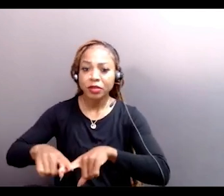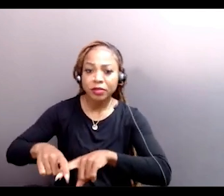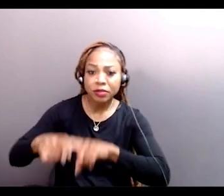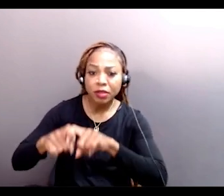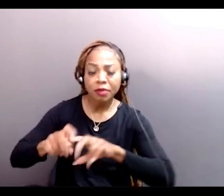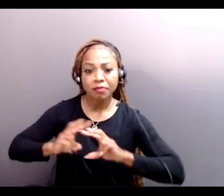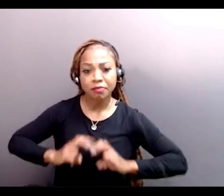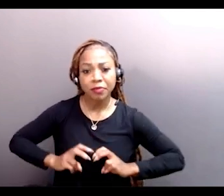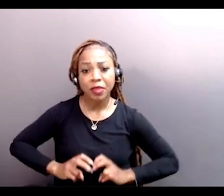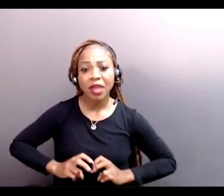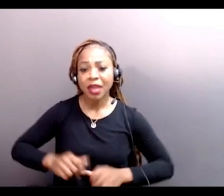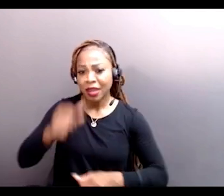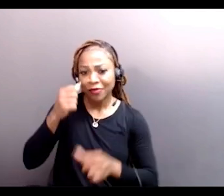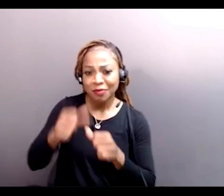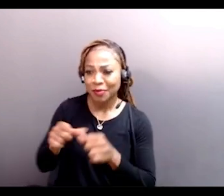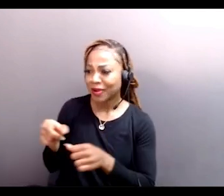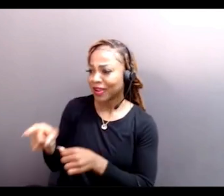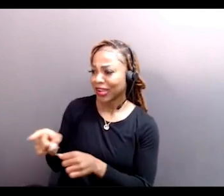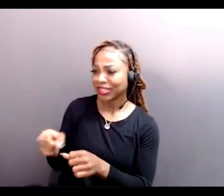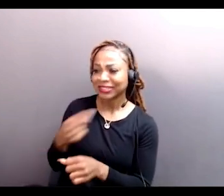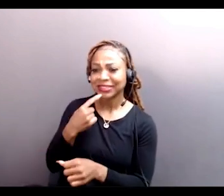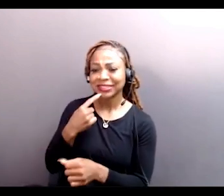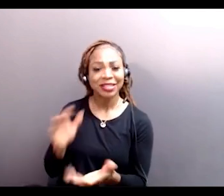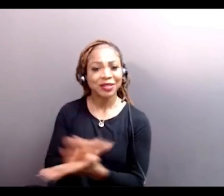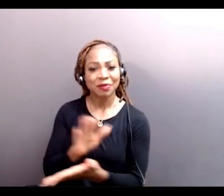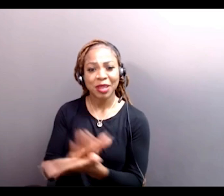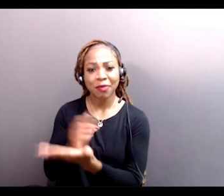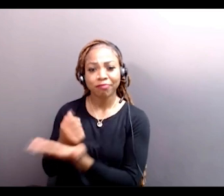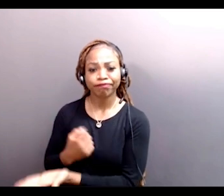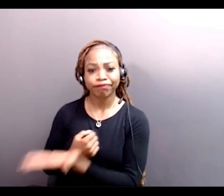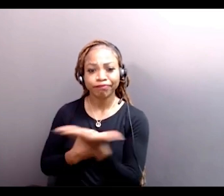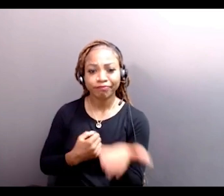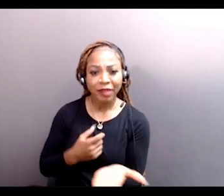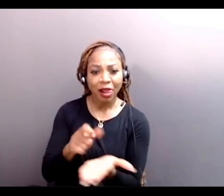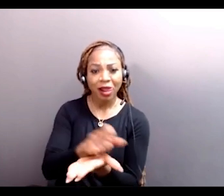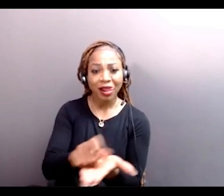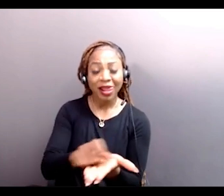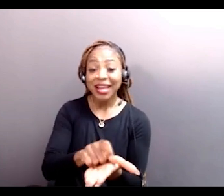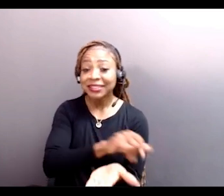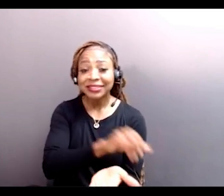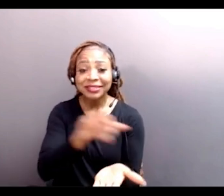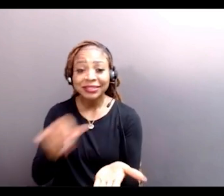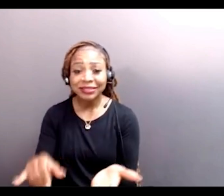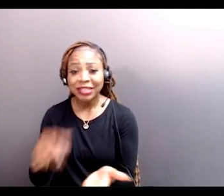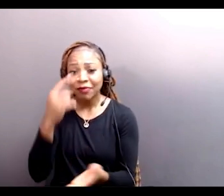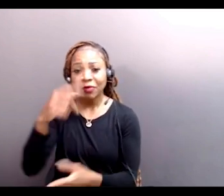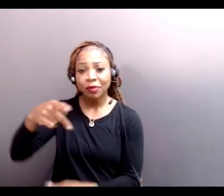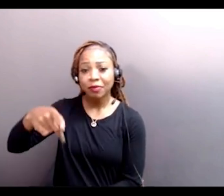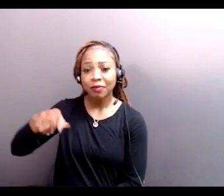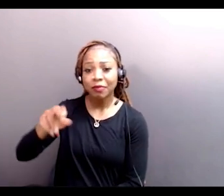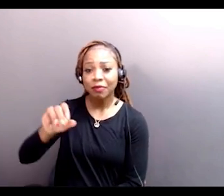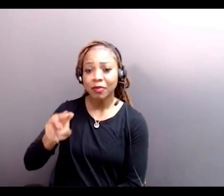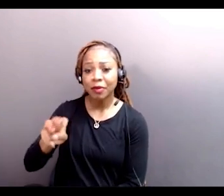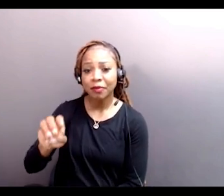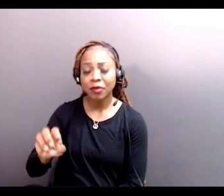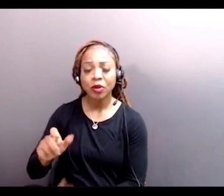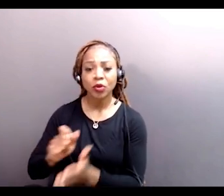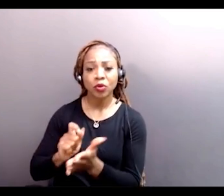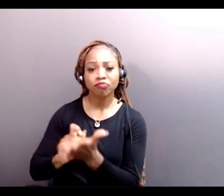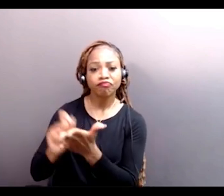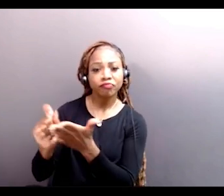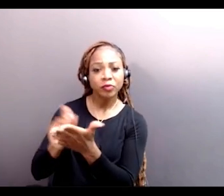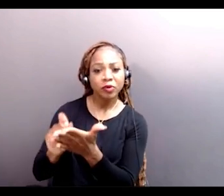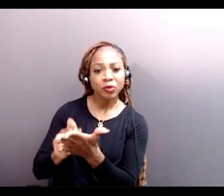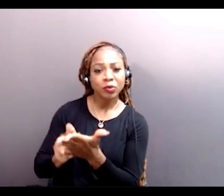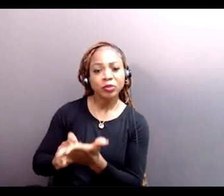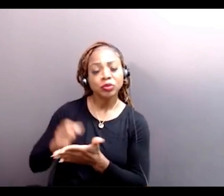session today, Dr. Dryden said, pull out your paper, right? When you're going through the primer, do the same thing. Keep a journal so you're really taking the